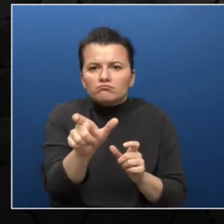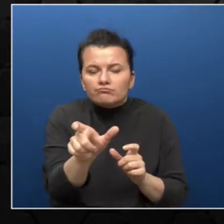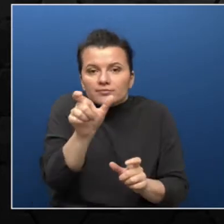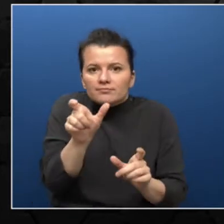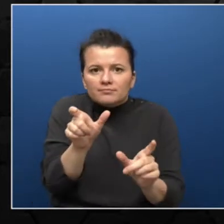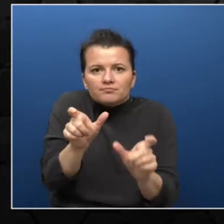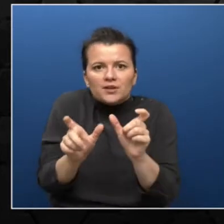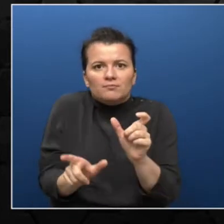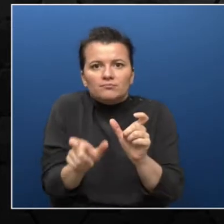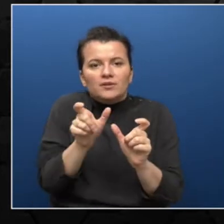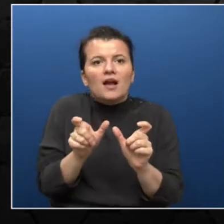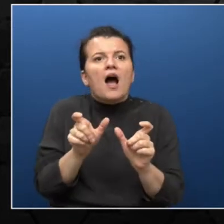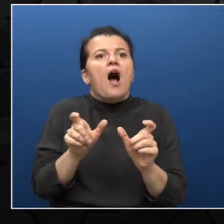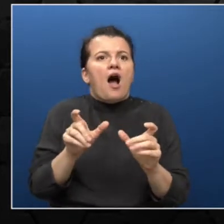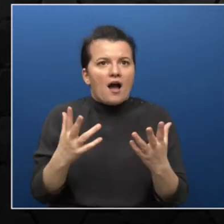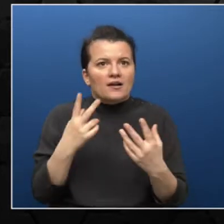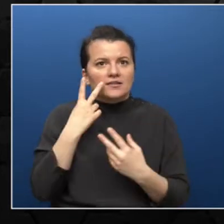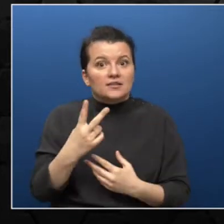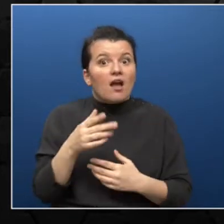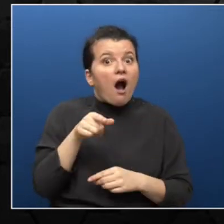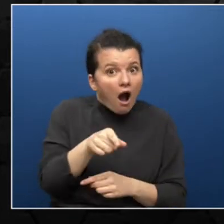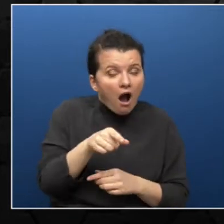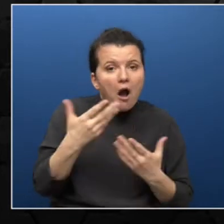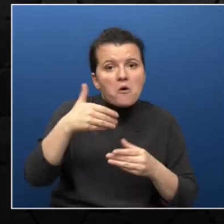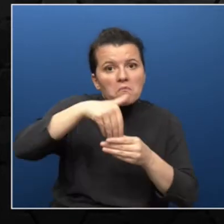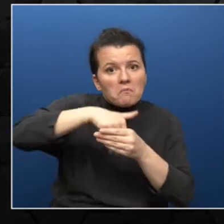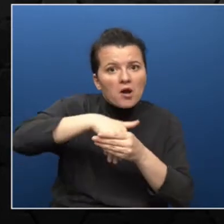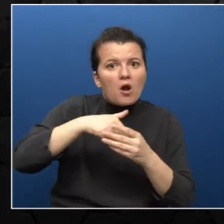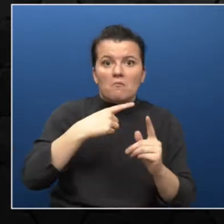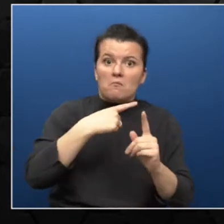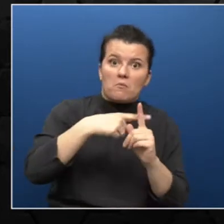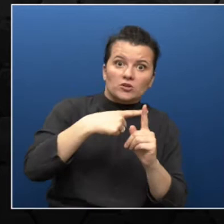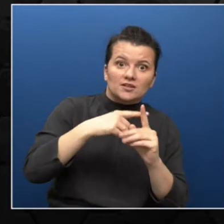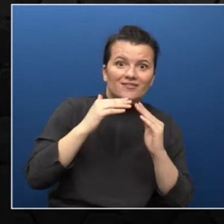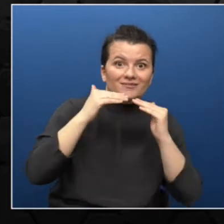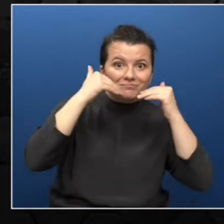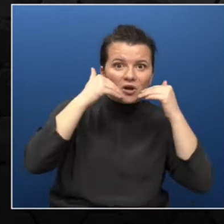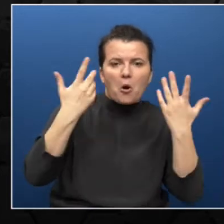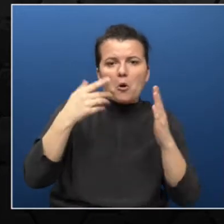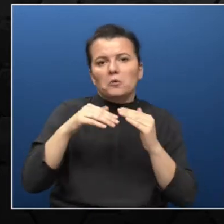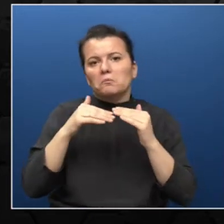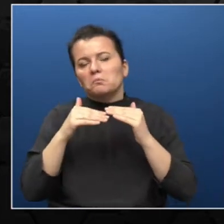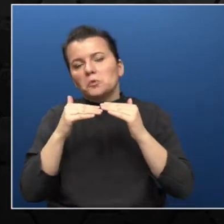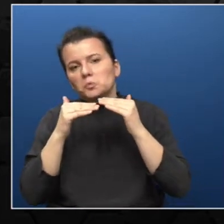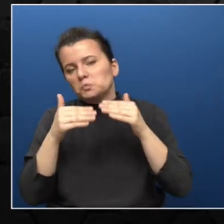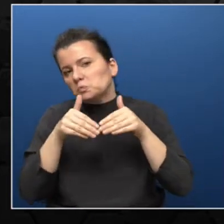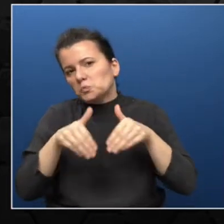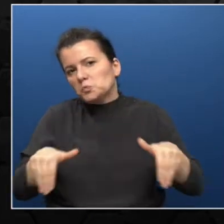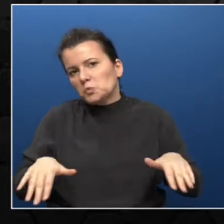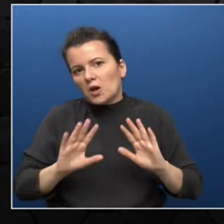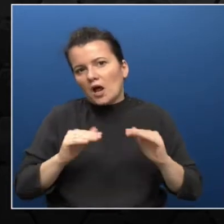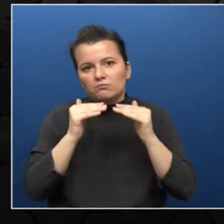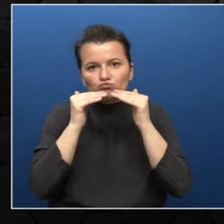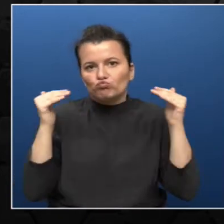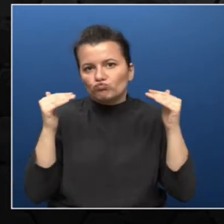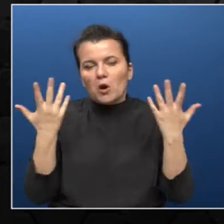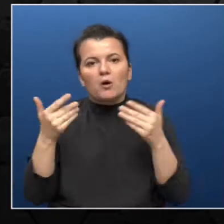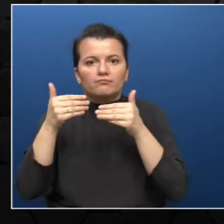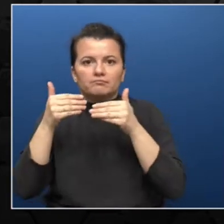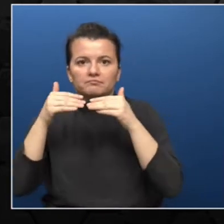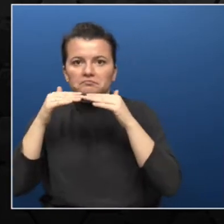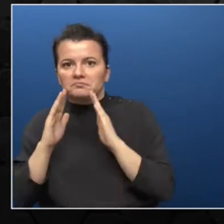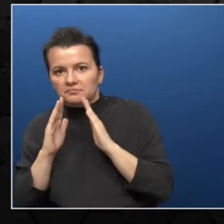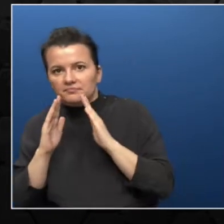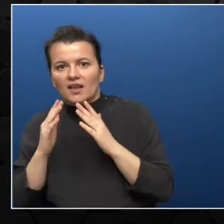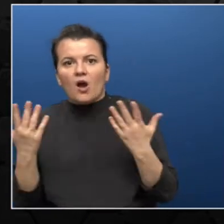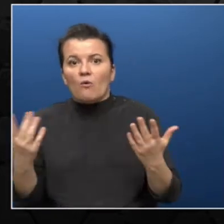as opinion mining because we are mining the opinion. So when we give a text or a paragraph to